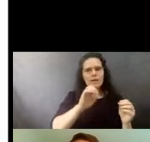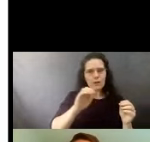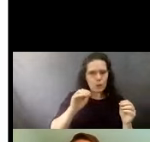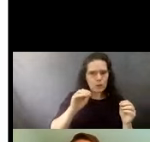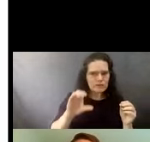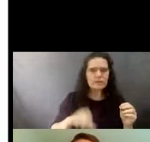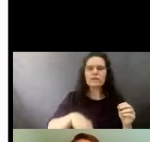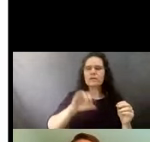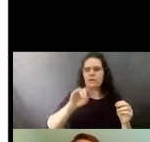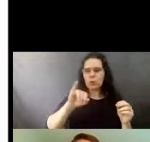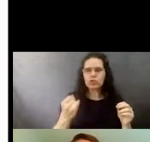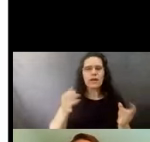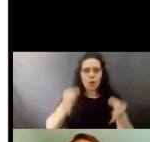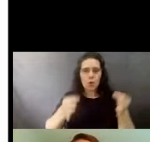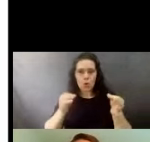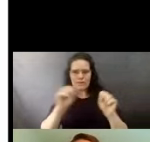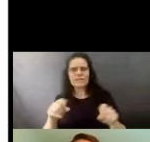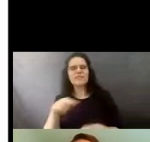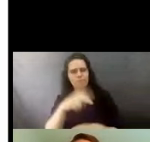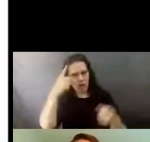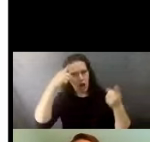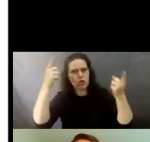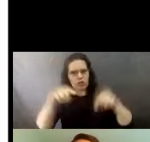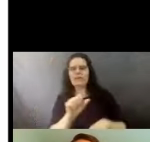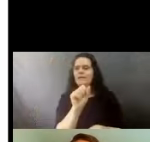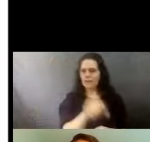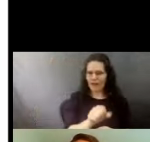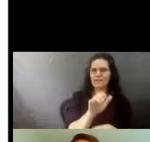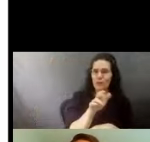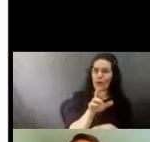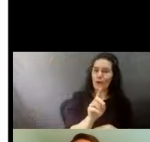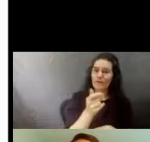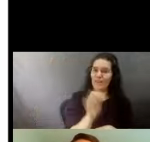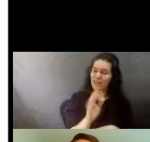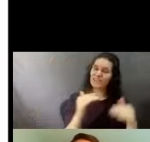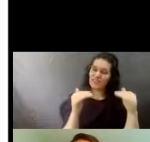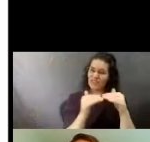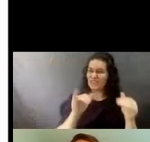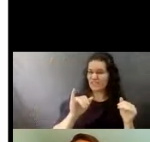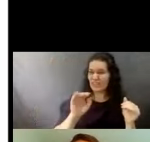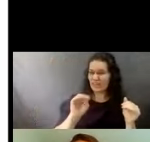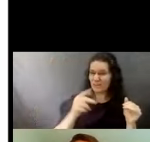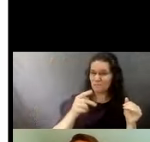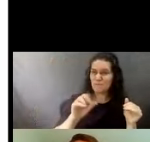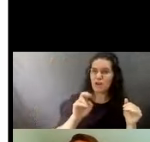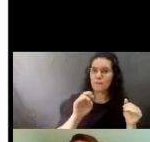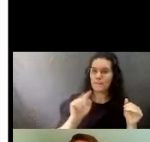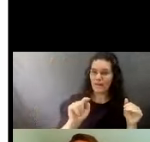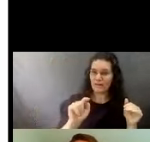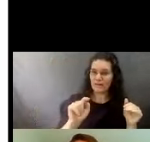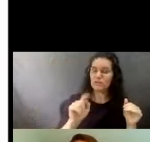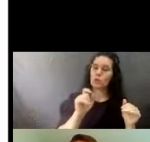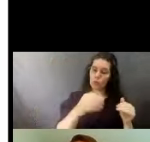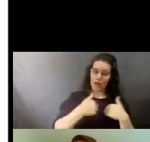impairment. Therefore, you've got the first bullet point checked off. You have an underlying